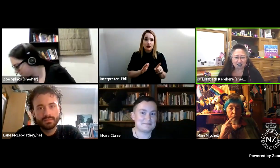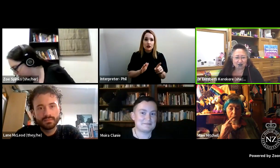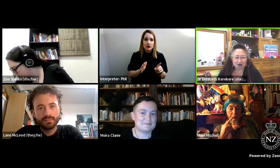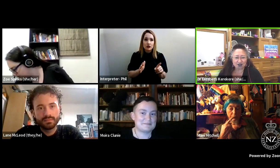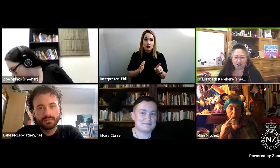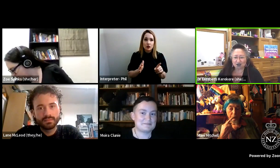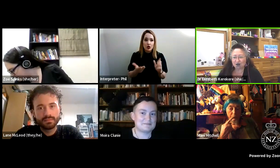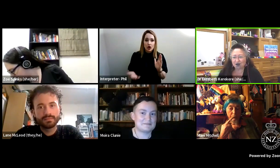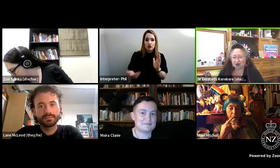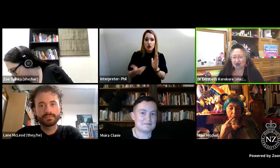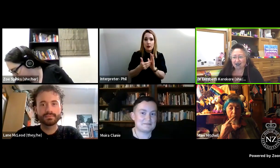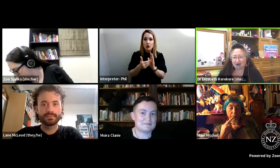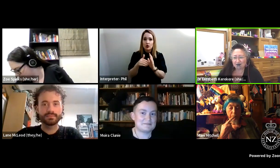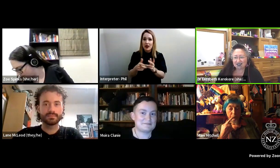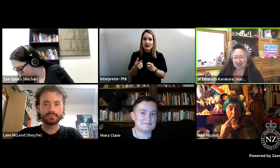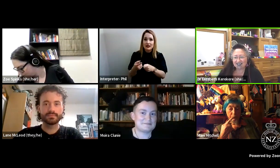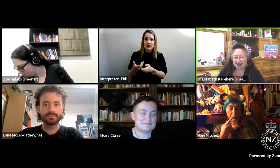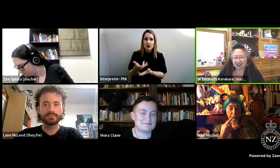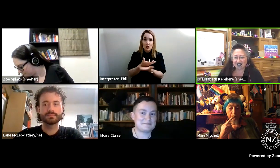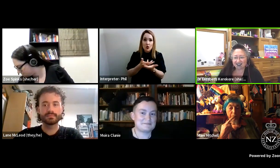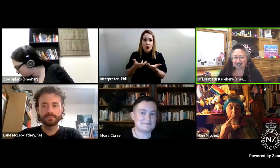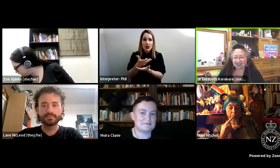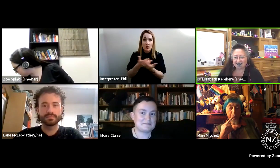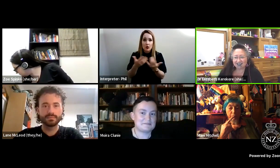to contribute to the kōrero now,